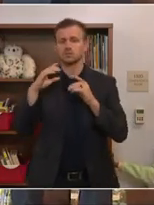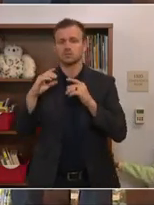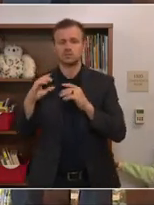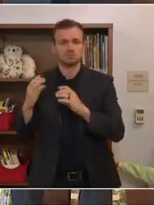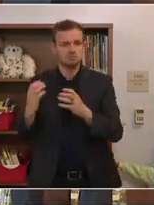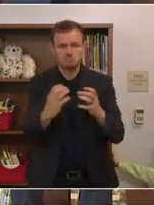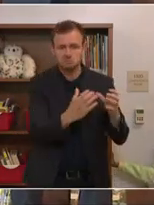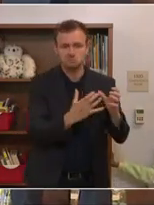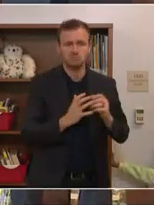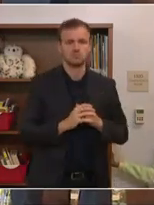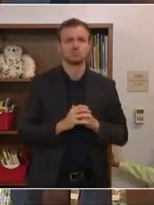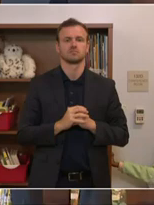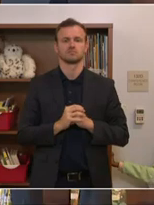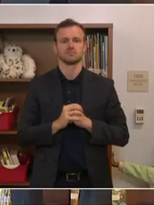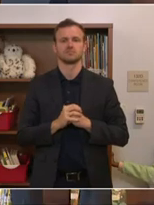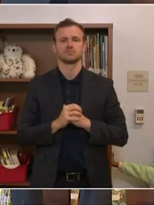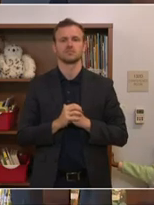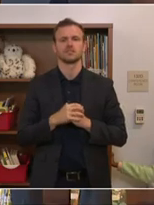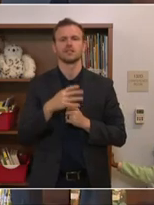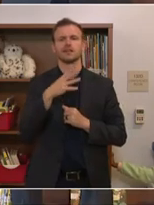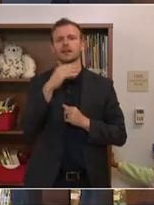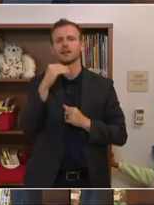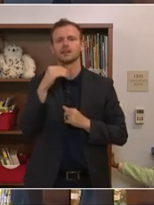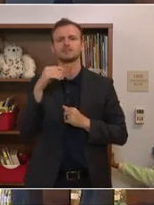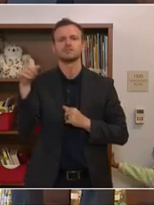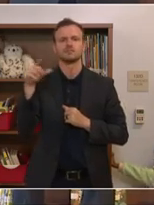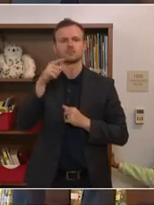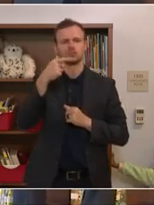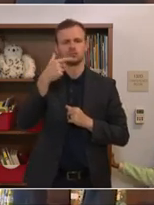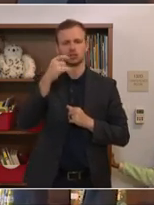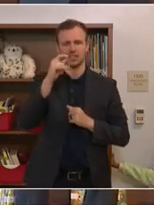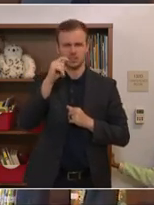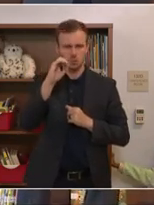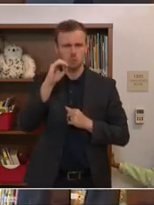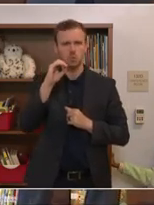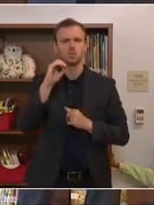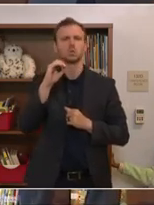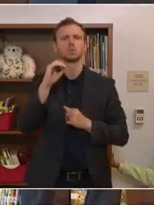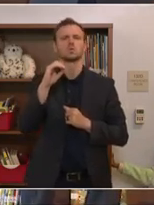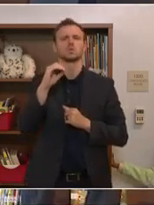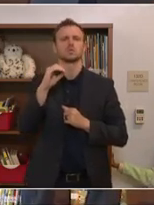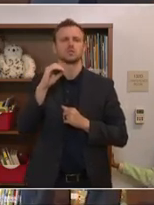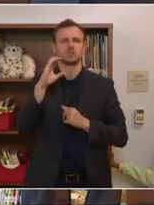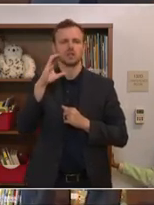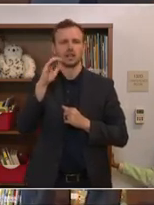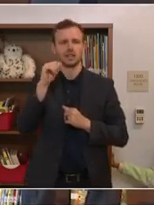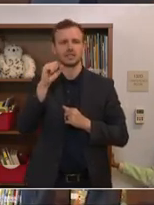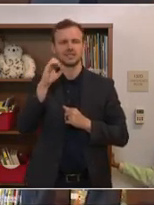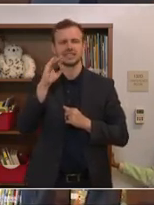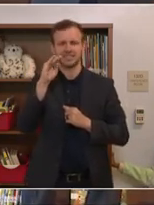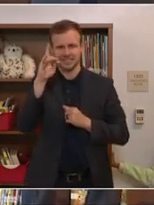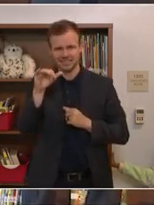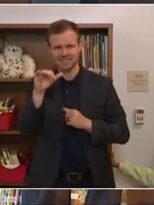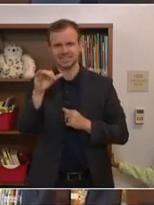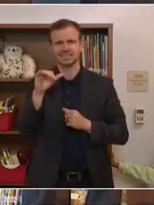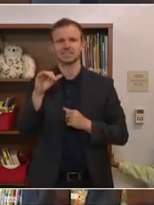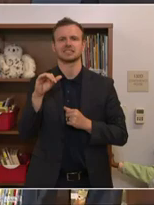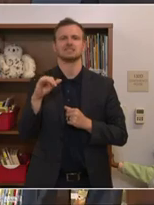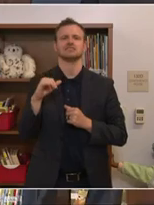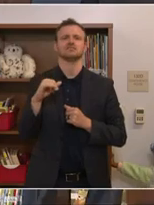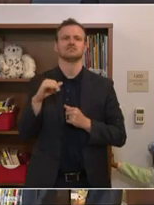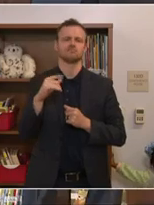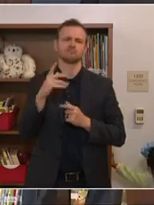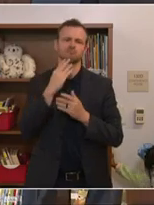and also our leadership, raise your hand, Gino Bellina, Cassidy Mullen, and Ella Faulkner. And last but not least, I want to thank the architects for